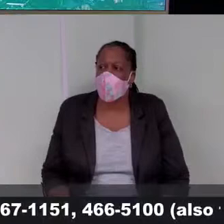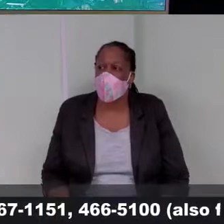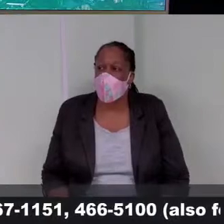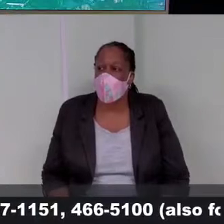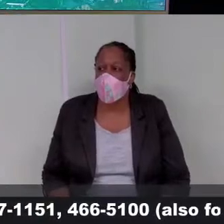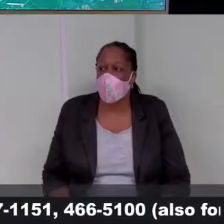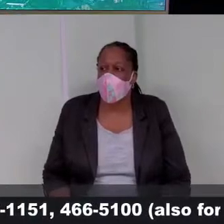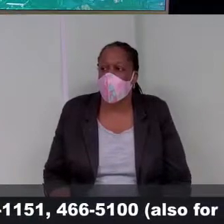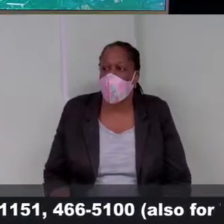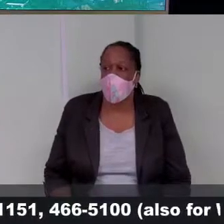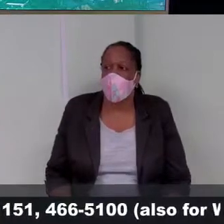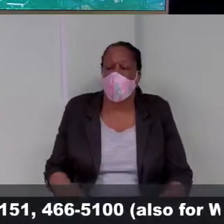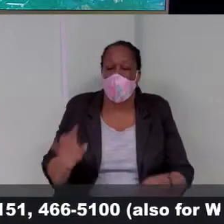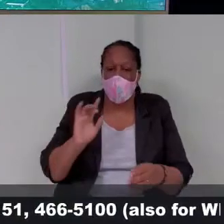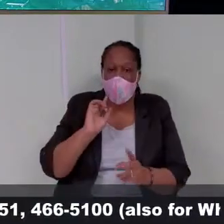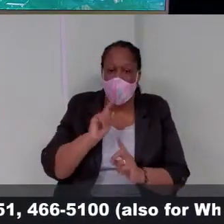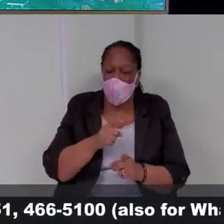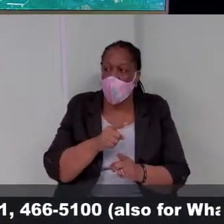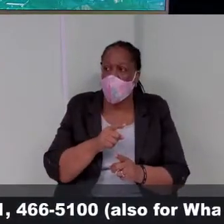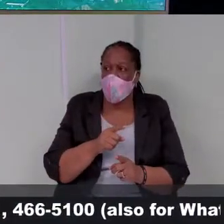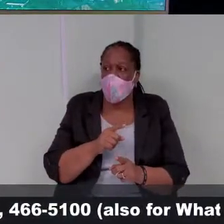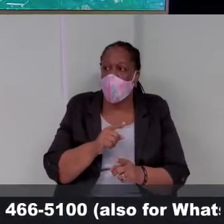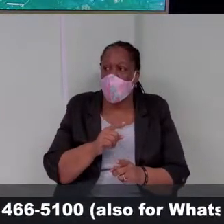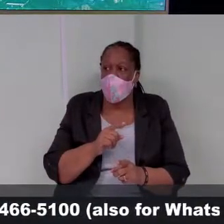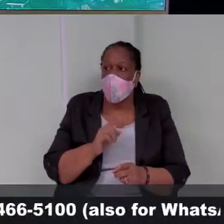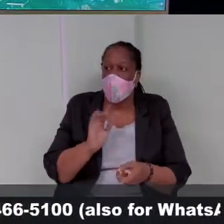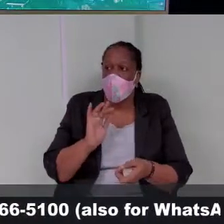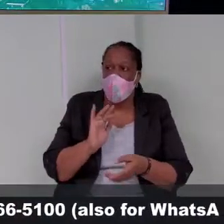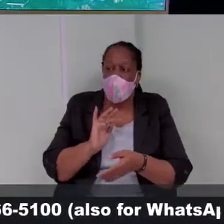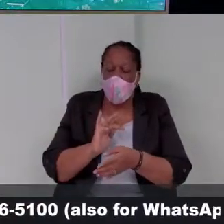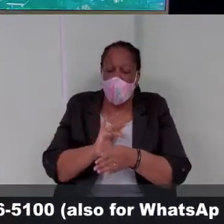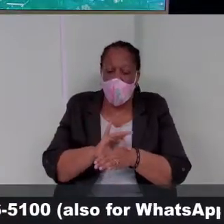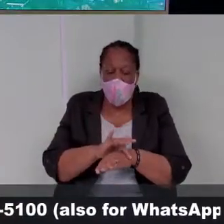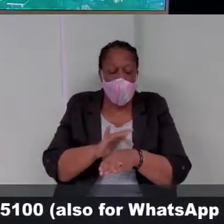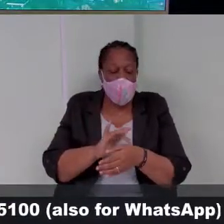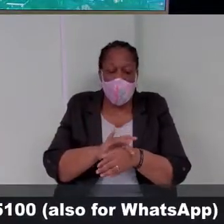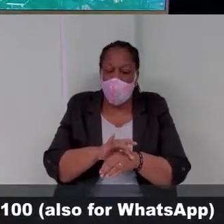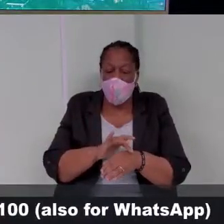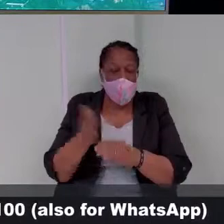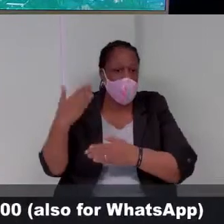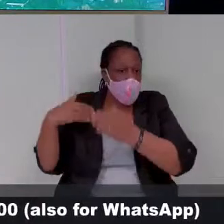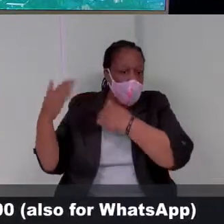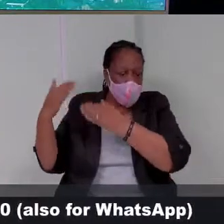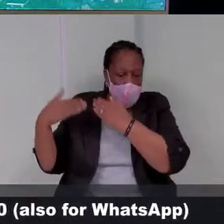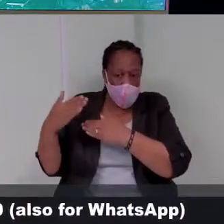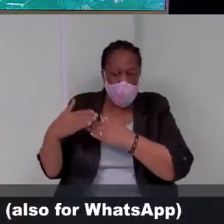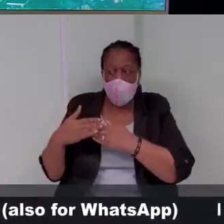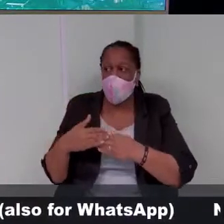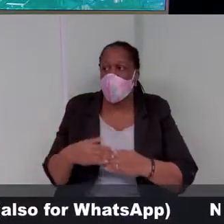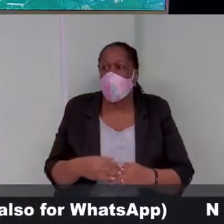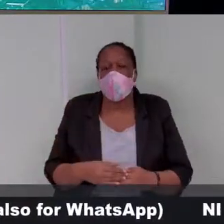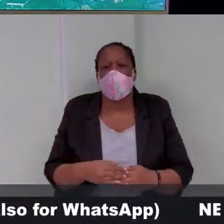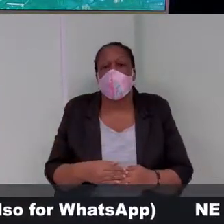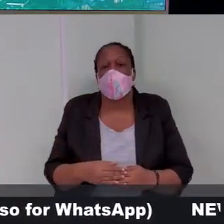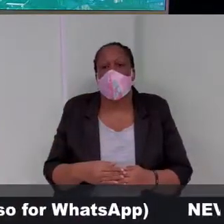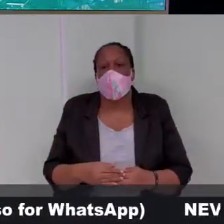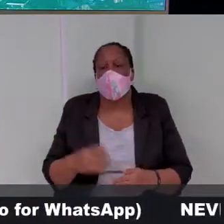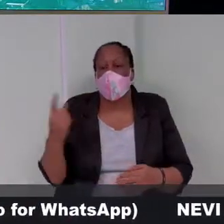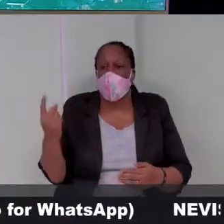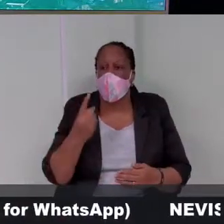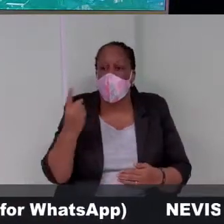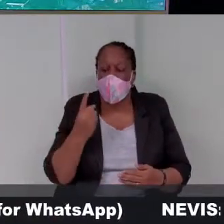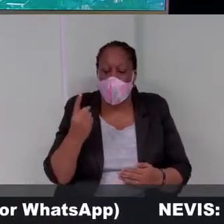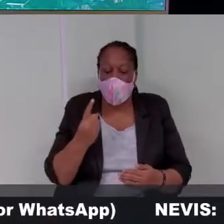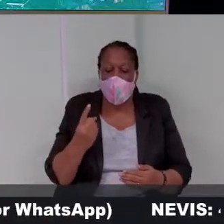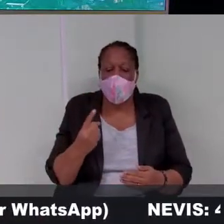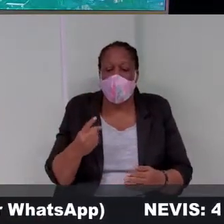World Health Organization realized that the only way we'll get out of this predicament is if we had an effective vaccine, and that's why so much focus